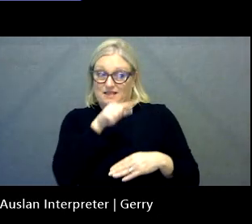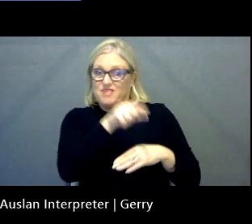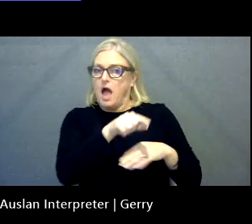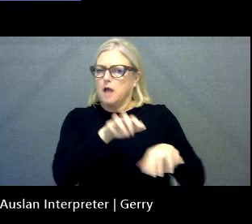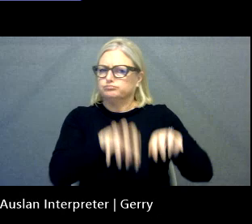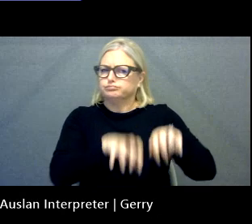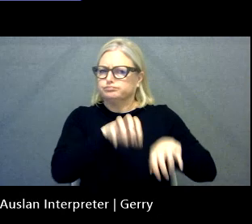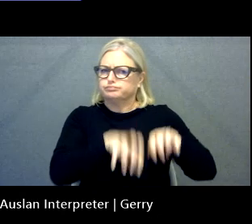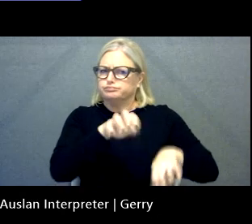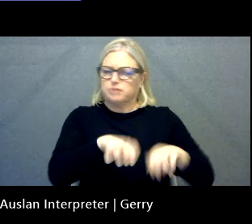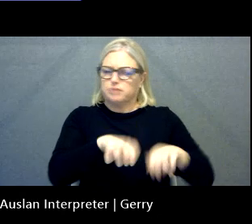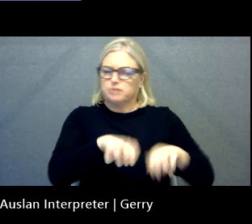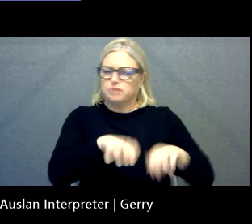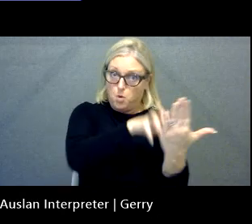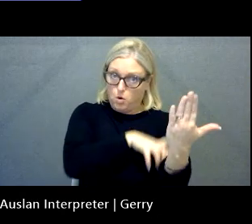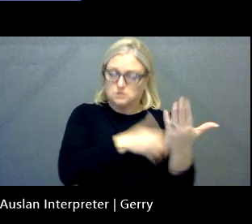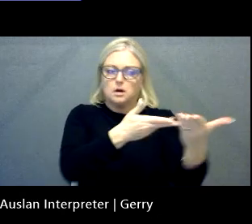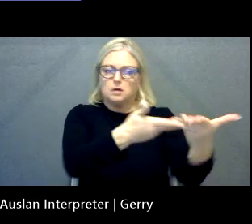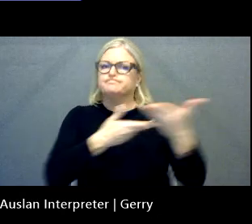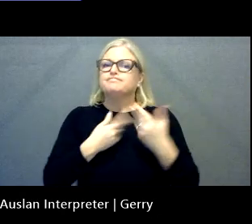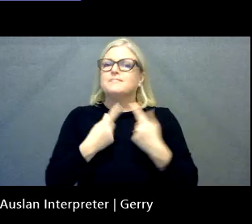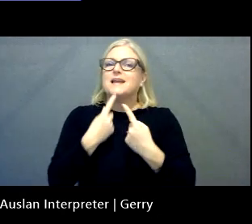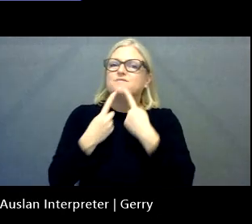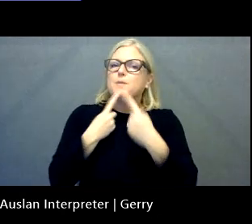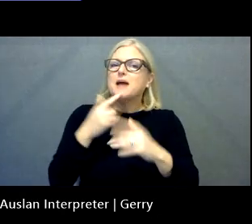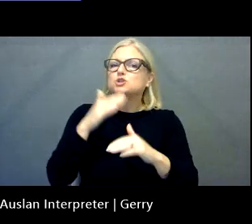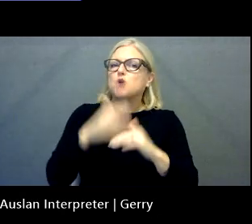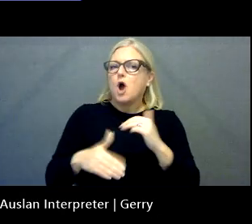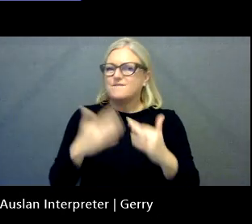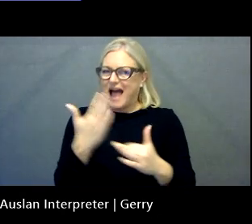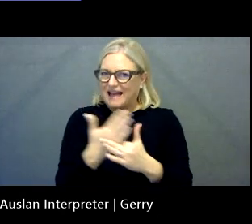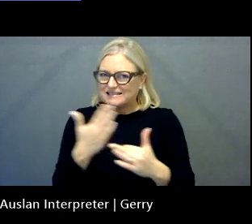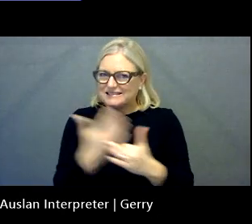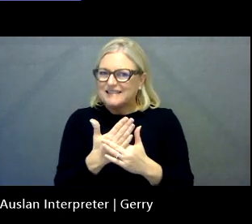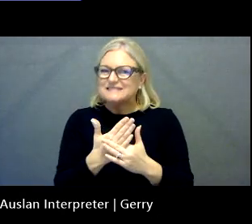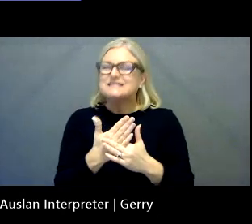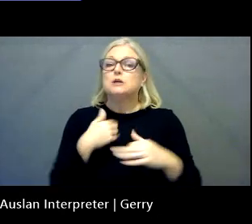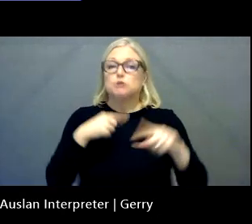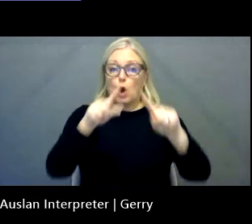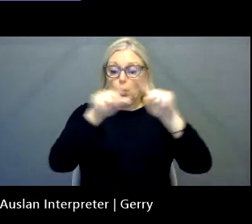options that are available. So, for example, screen reader, Auslan